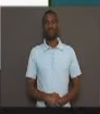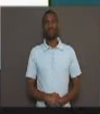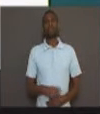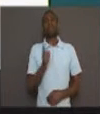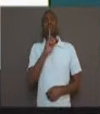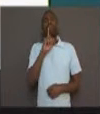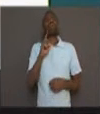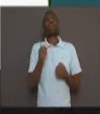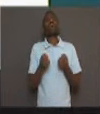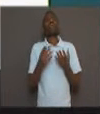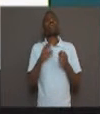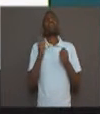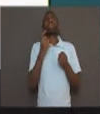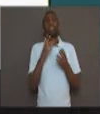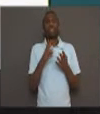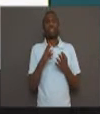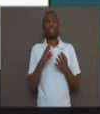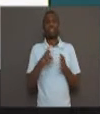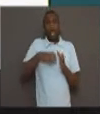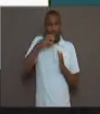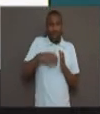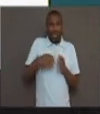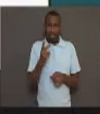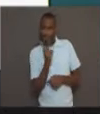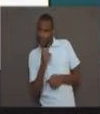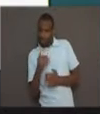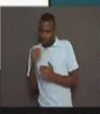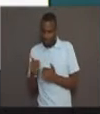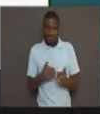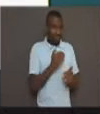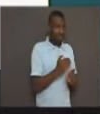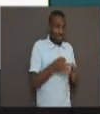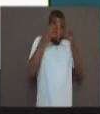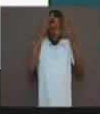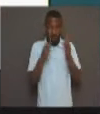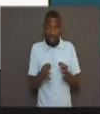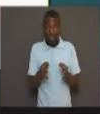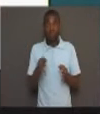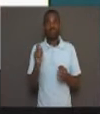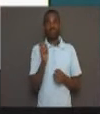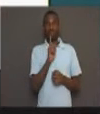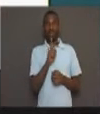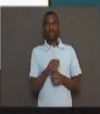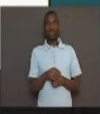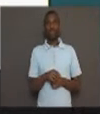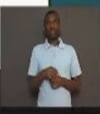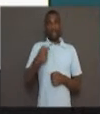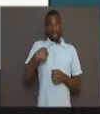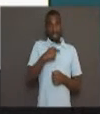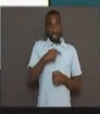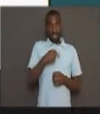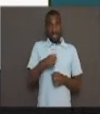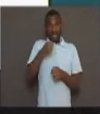wire we coil around either side is determined by whether we are making